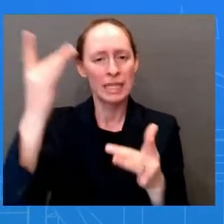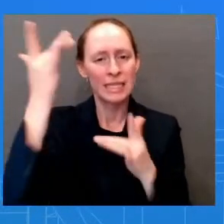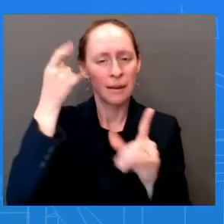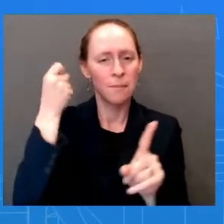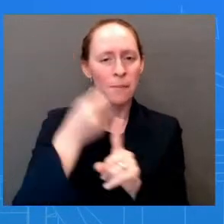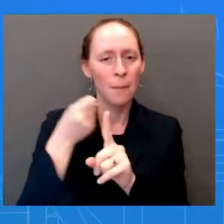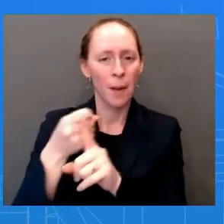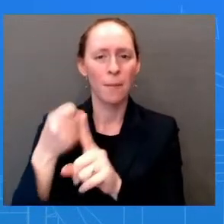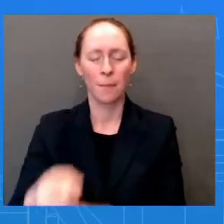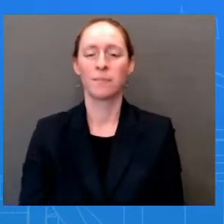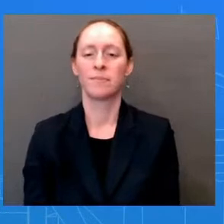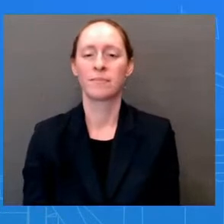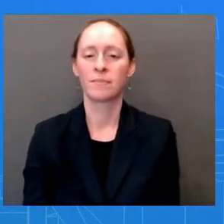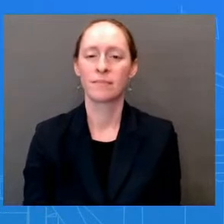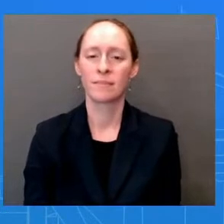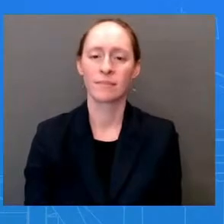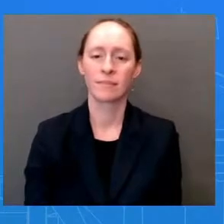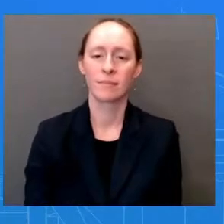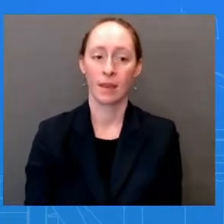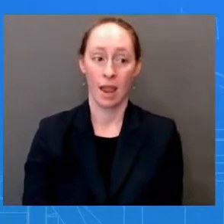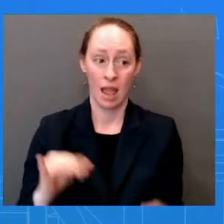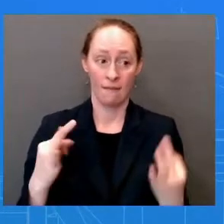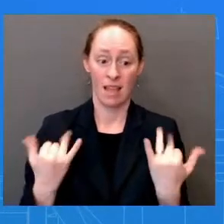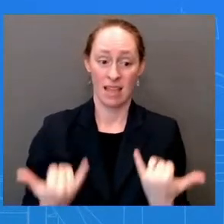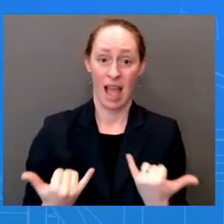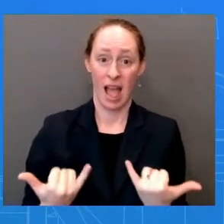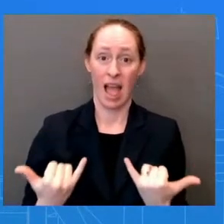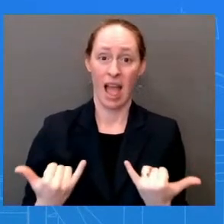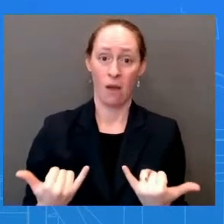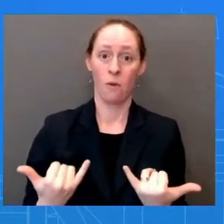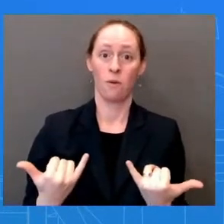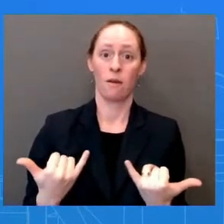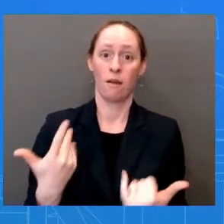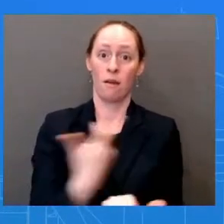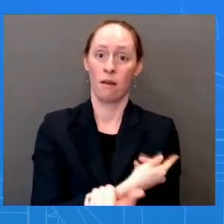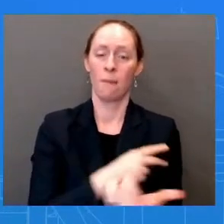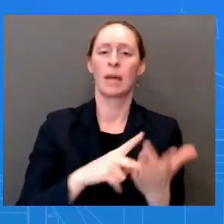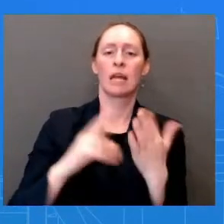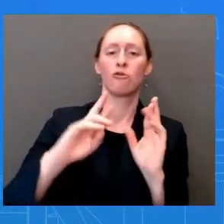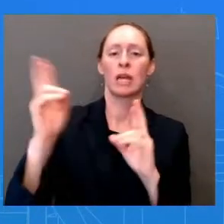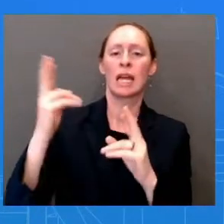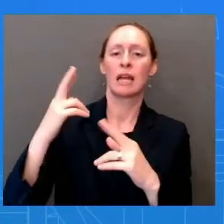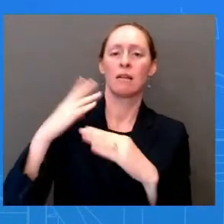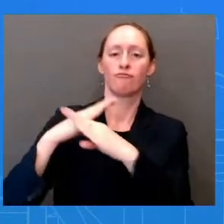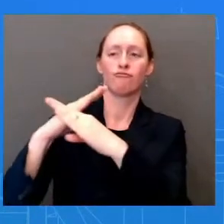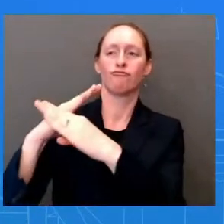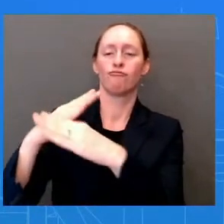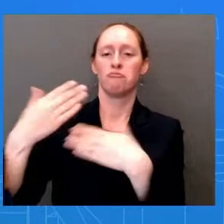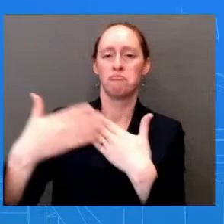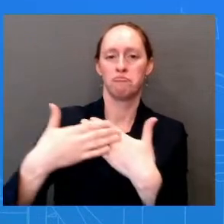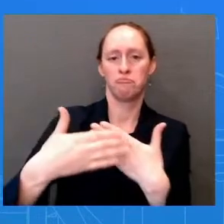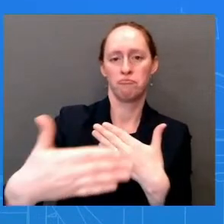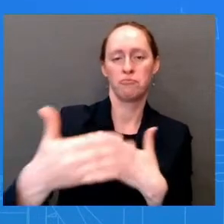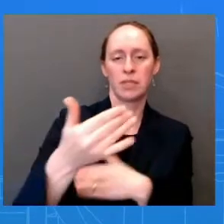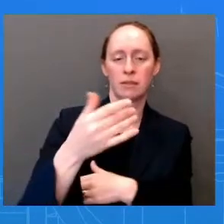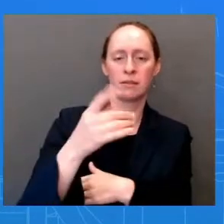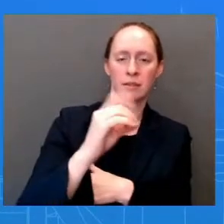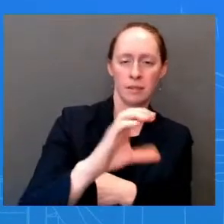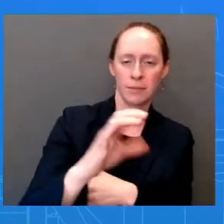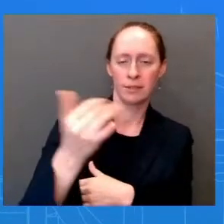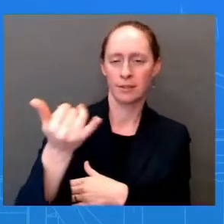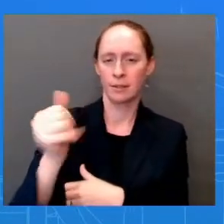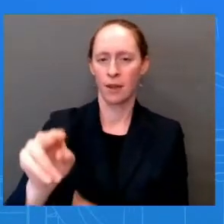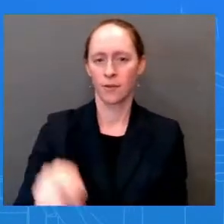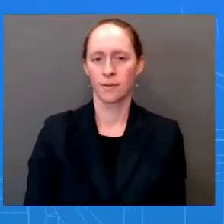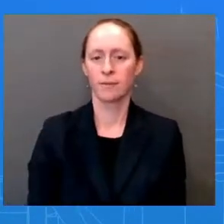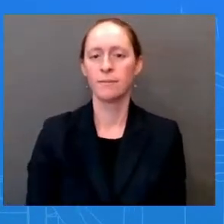going to protect them over the holiday. So we think this is exactly the right time to make this. And the administration is obviously deeply committed to making sure we're doing everything we can to protect